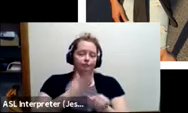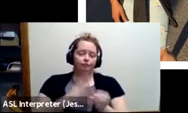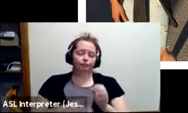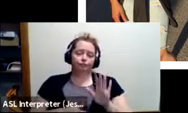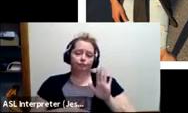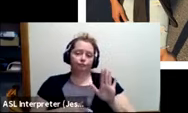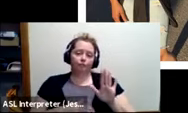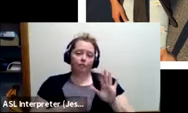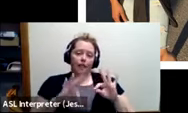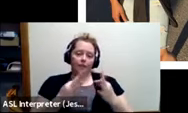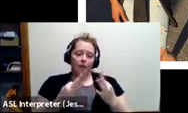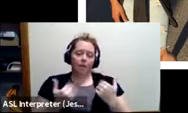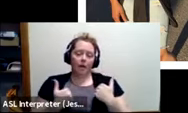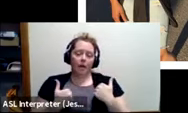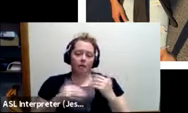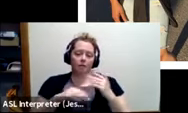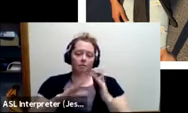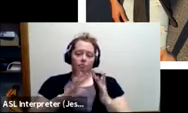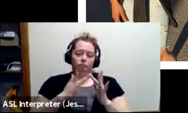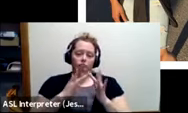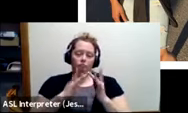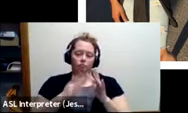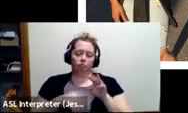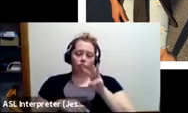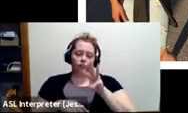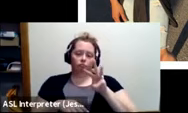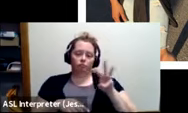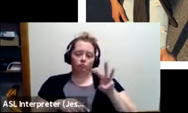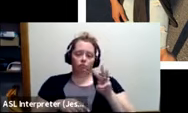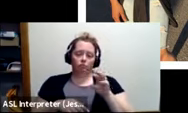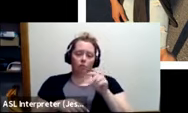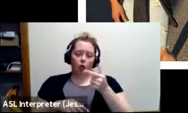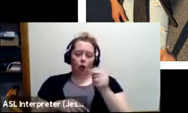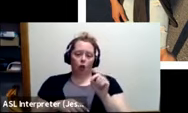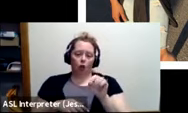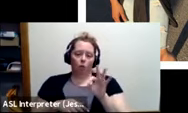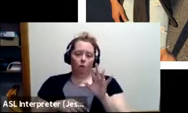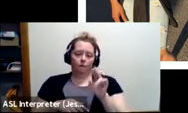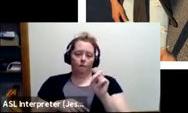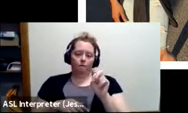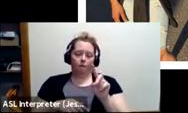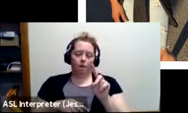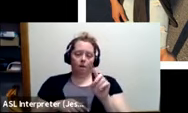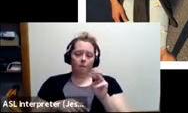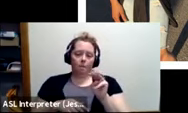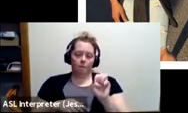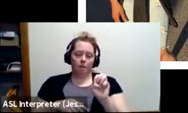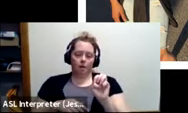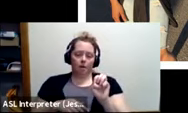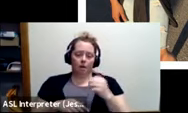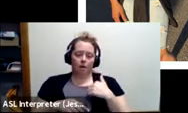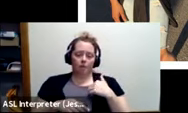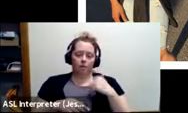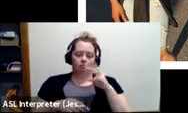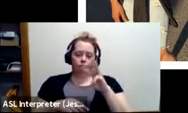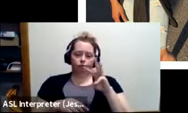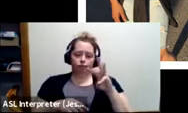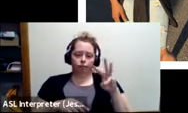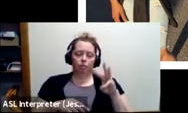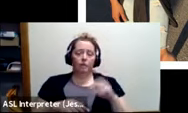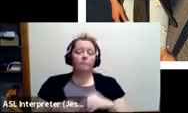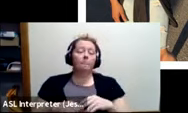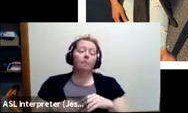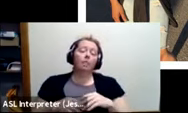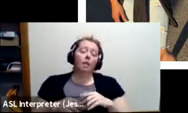funds to support Tony, support the family. Ayanna is still with us,